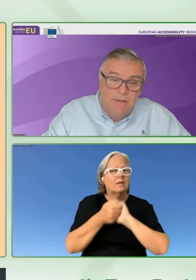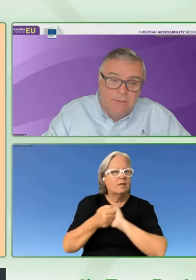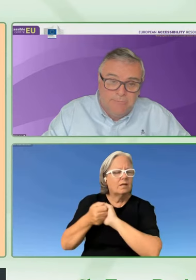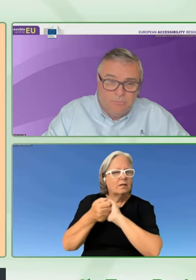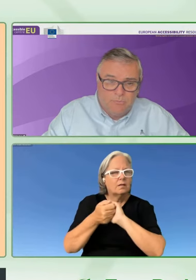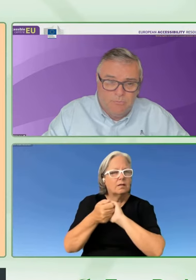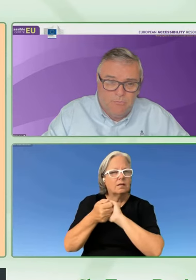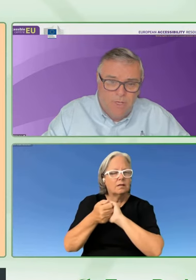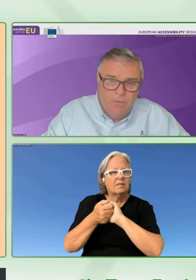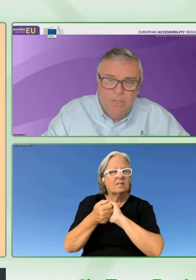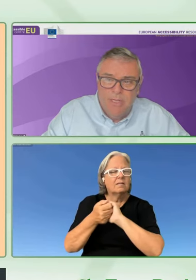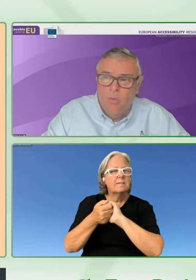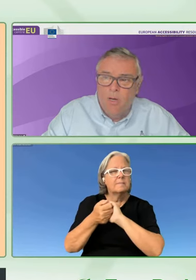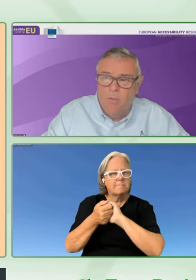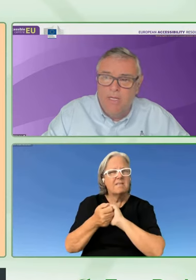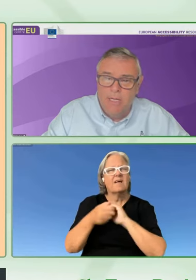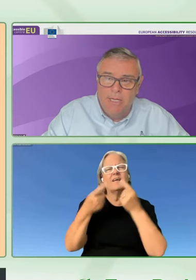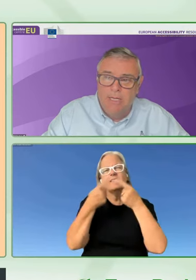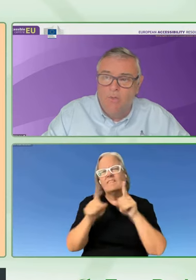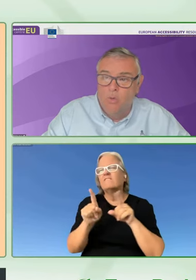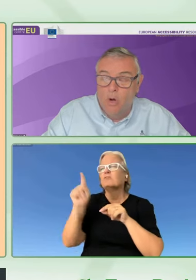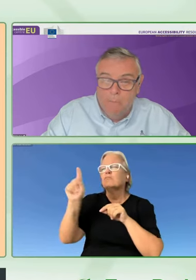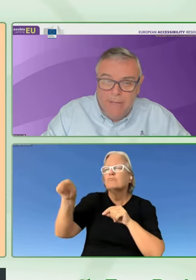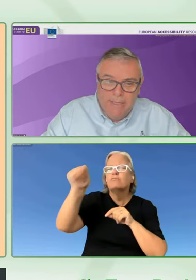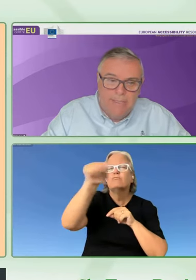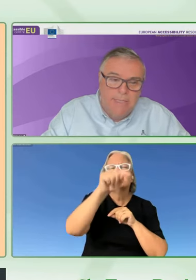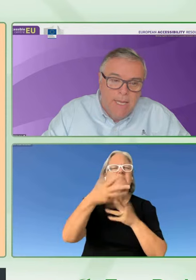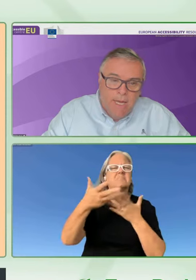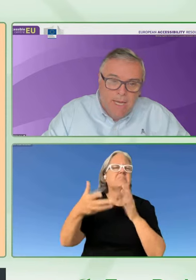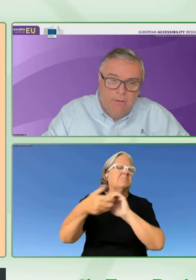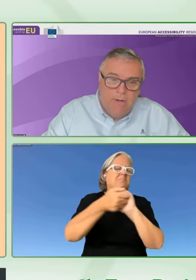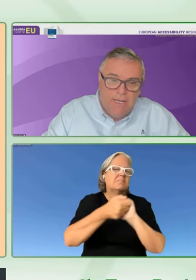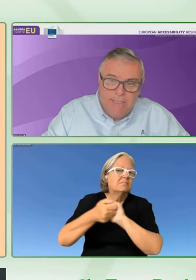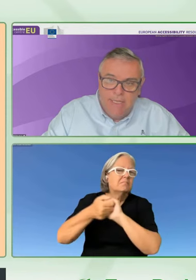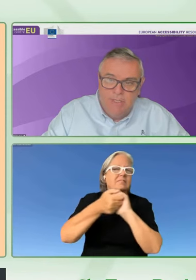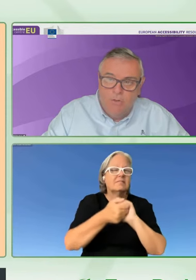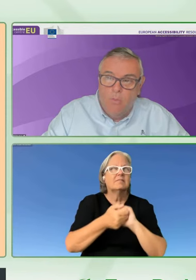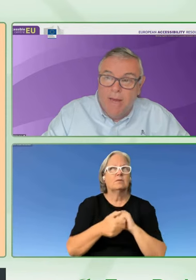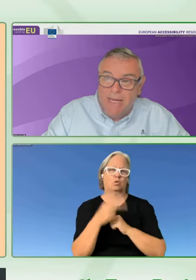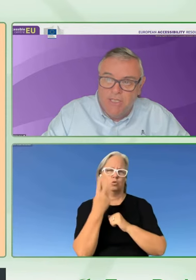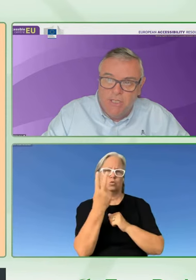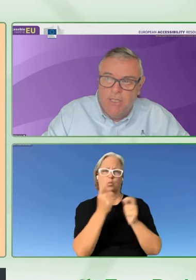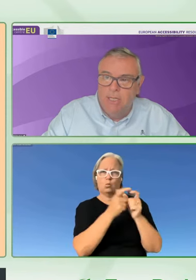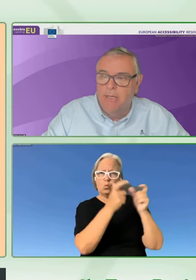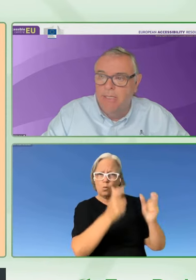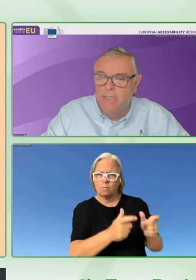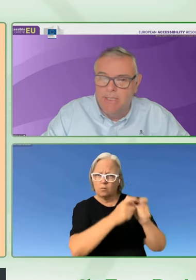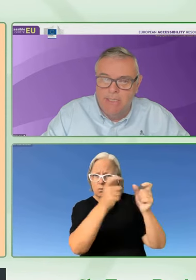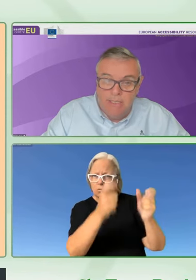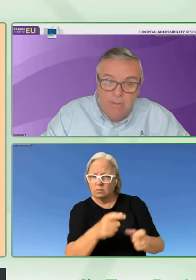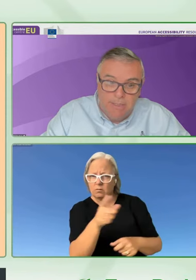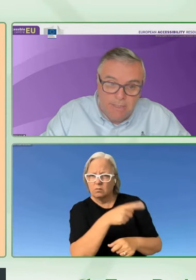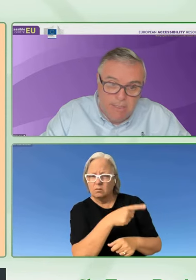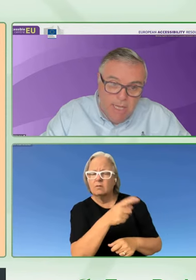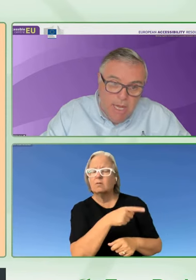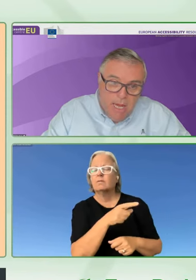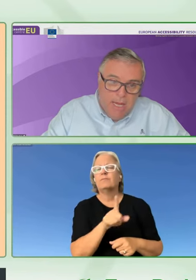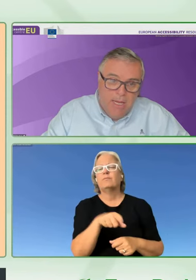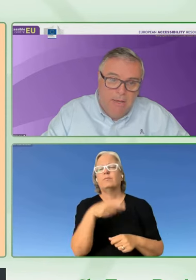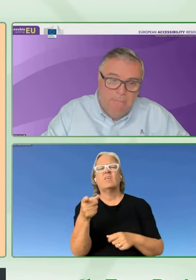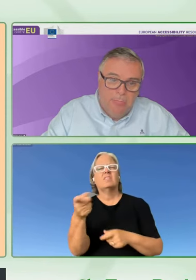Emergencies, when 112 companies and organizations who manage these